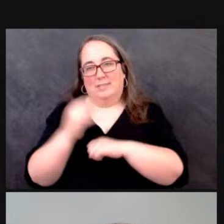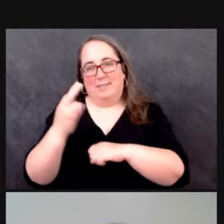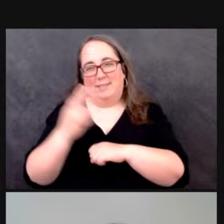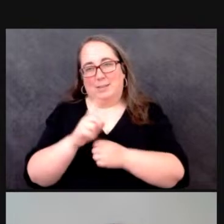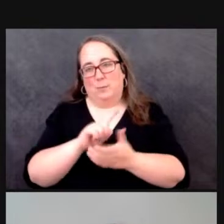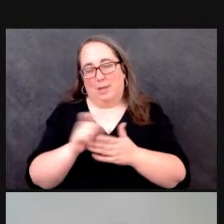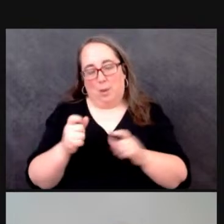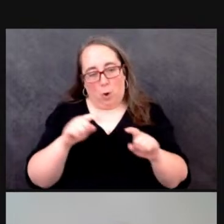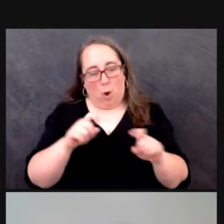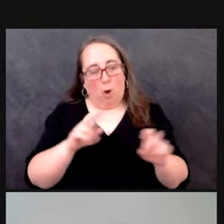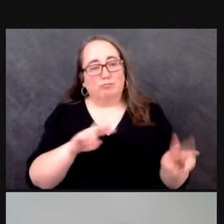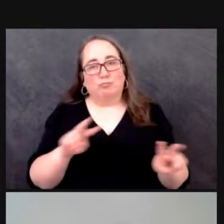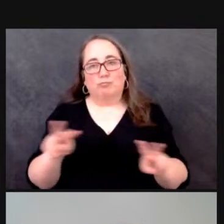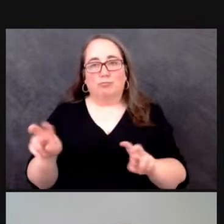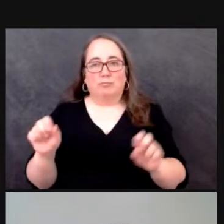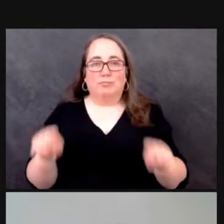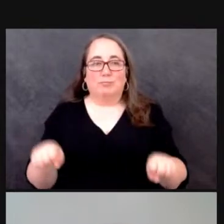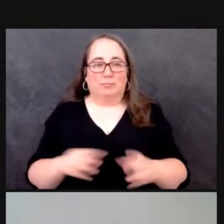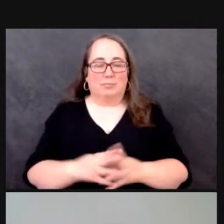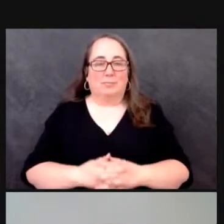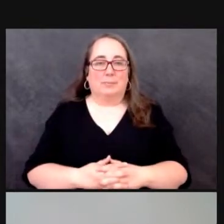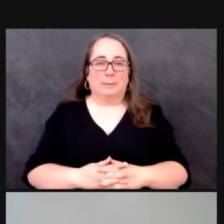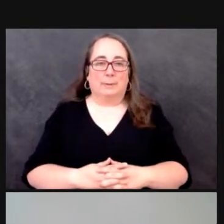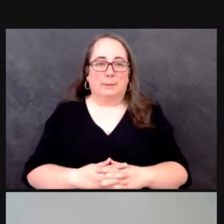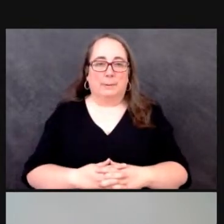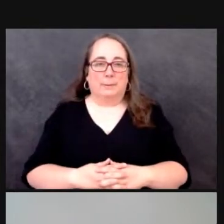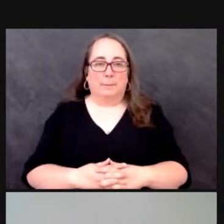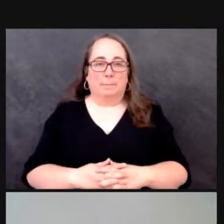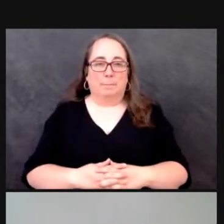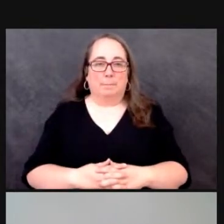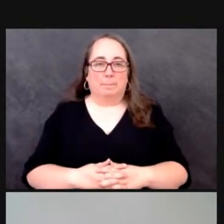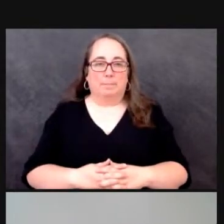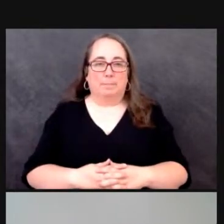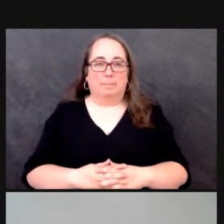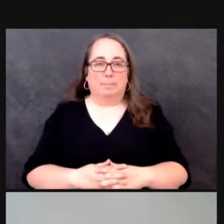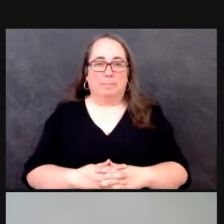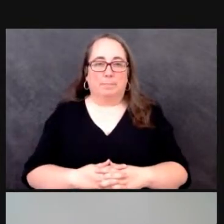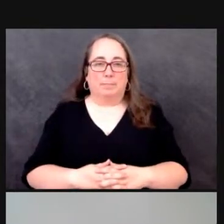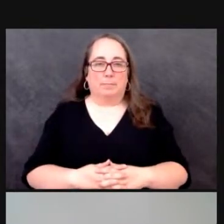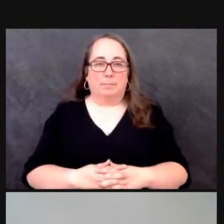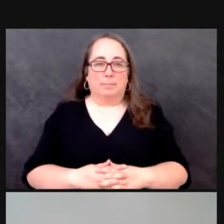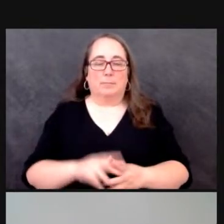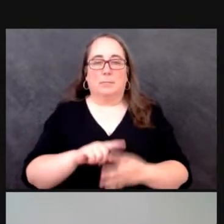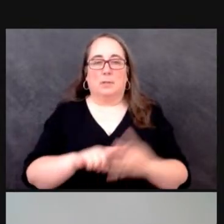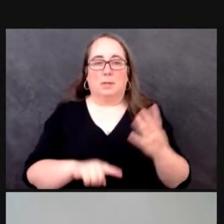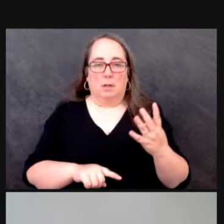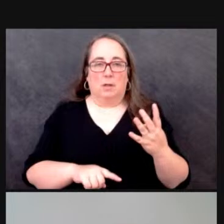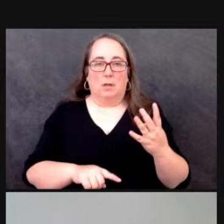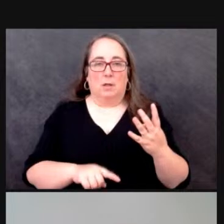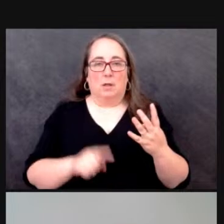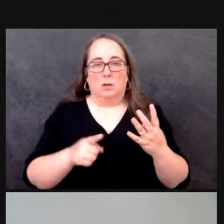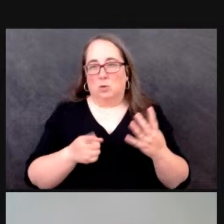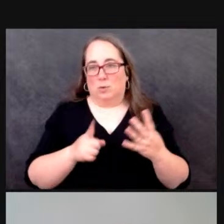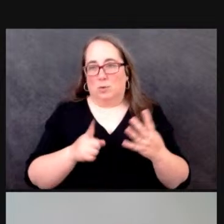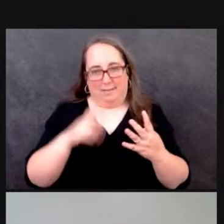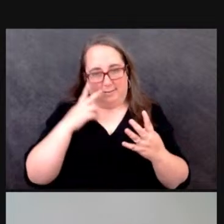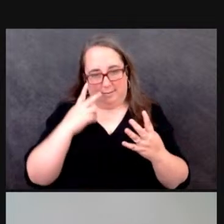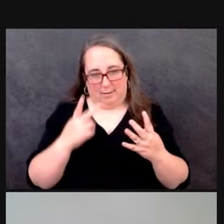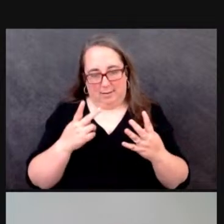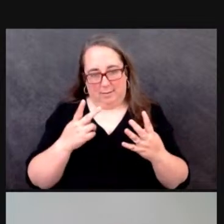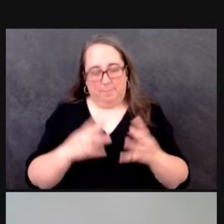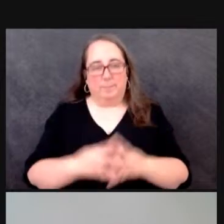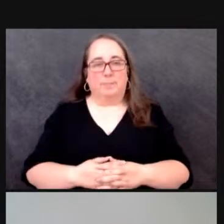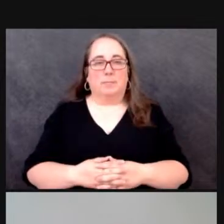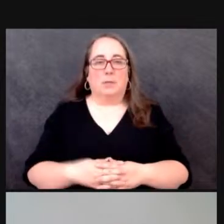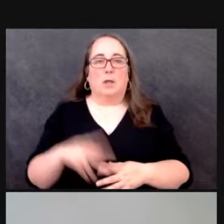down and take a look at that silver. There are only 4 pieces of silver that you will not be able to see.